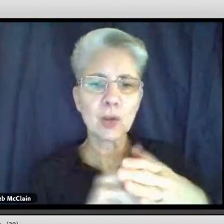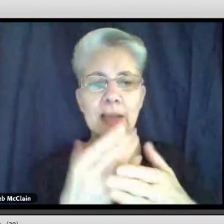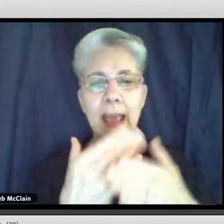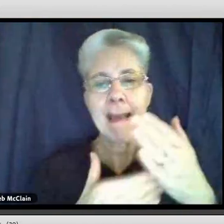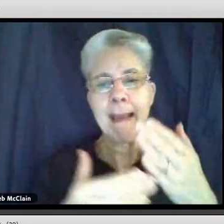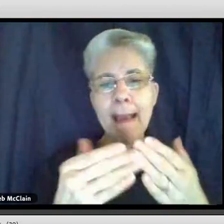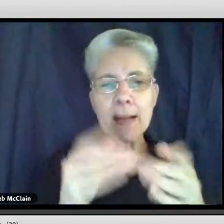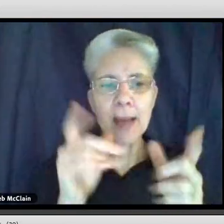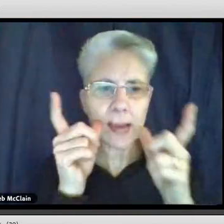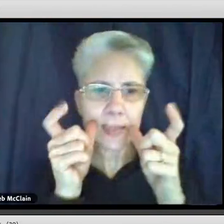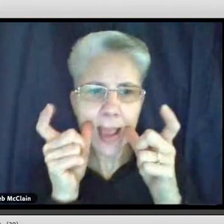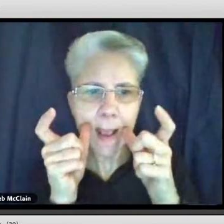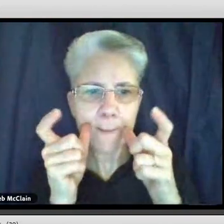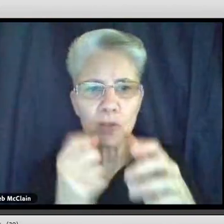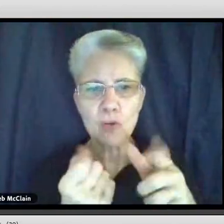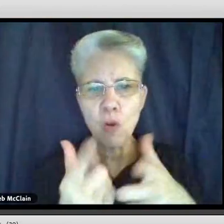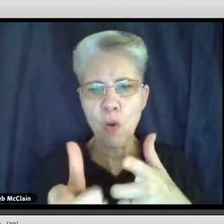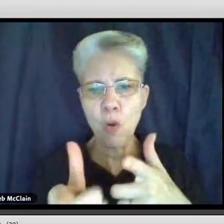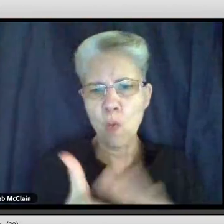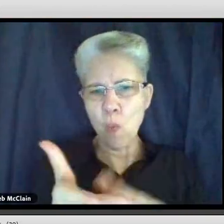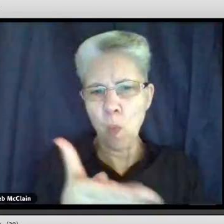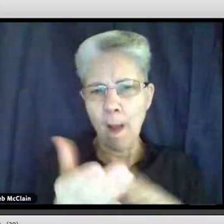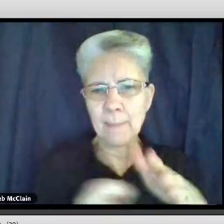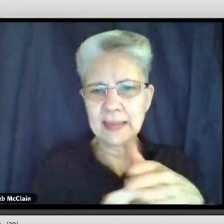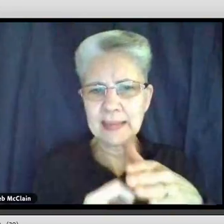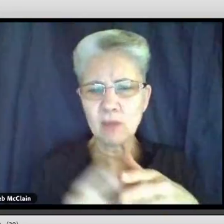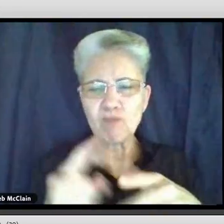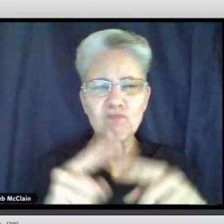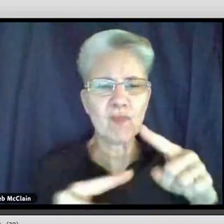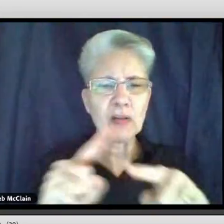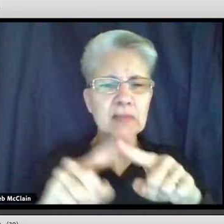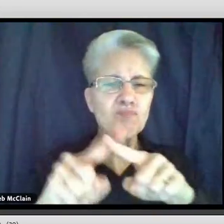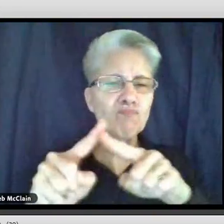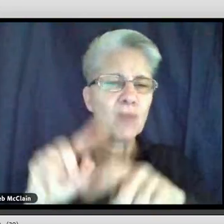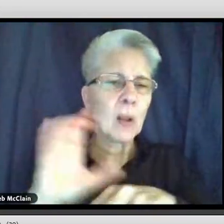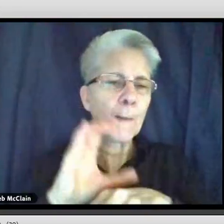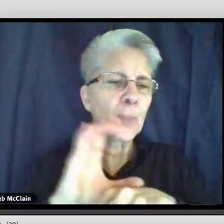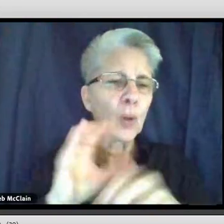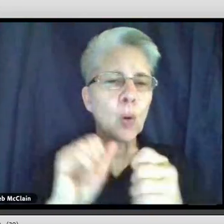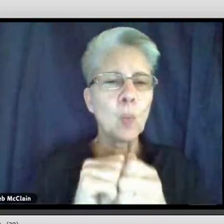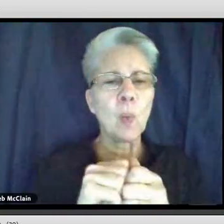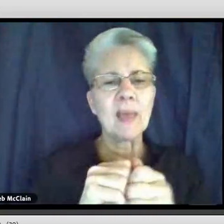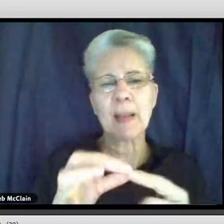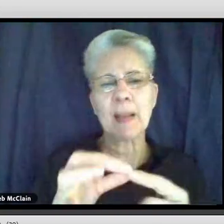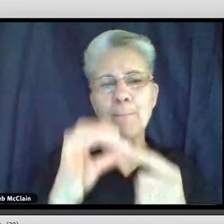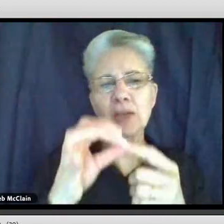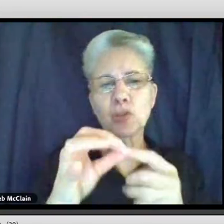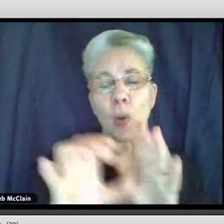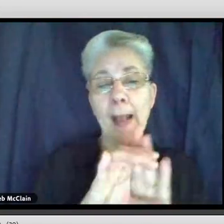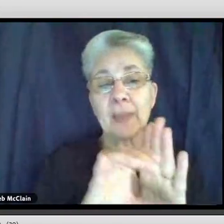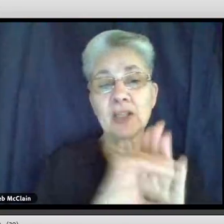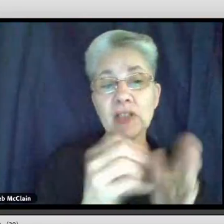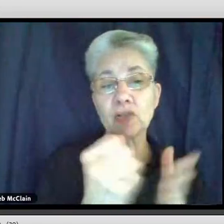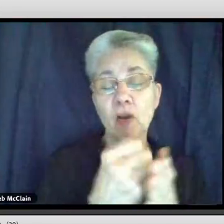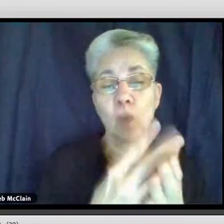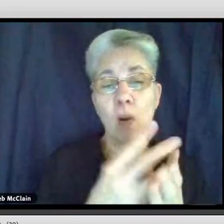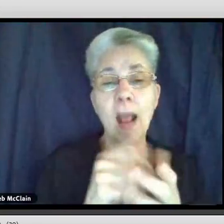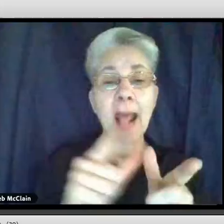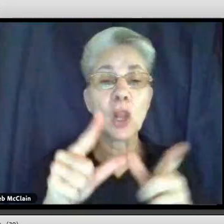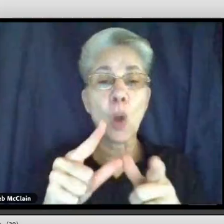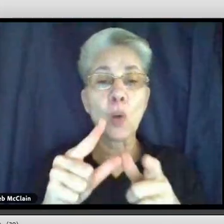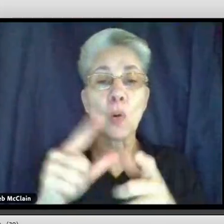devices, flatbed scanners, various computer systems with specialized imaging software, as well as local and